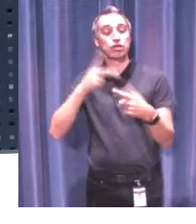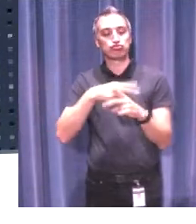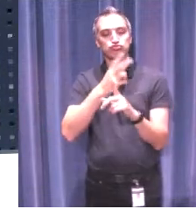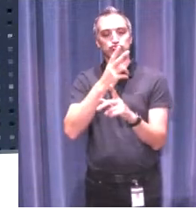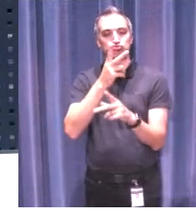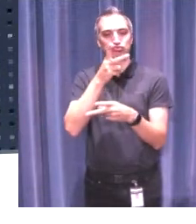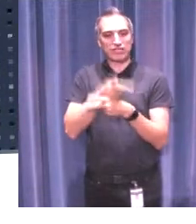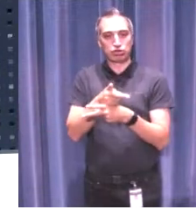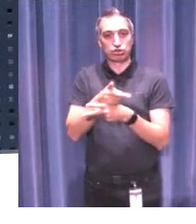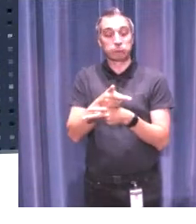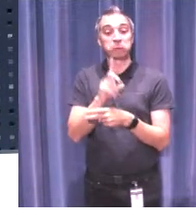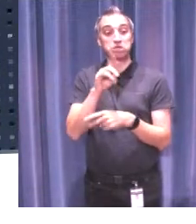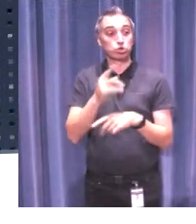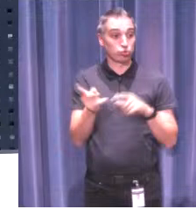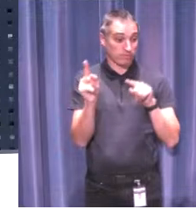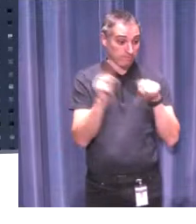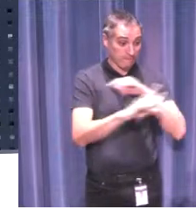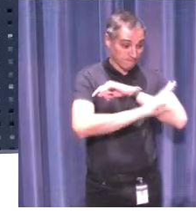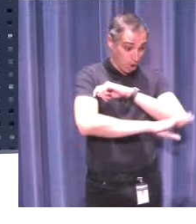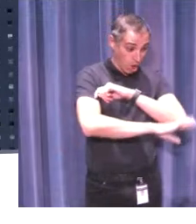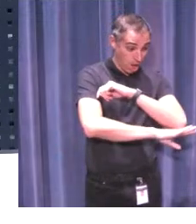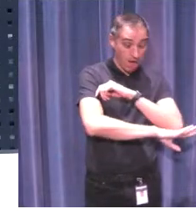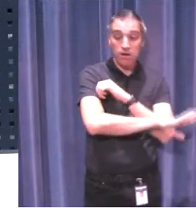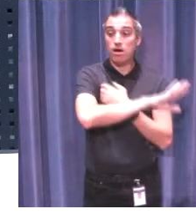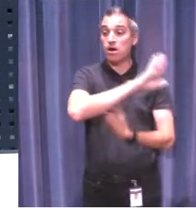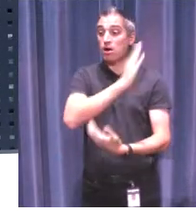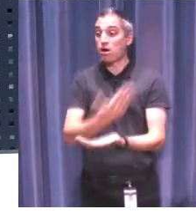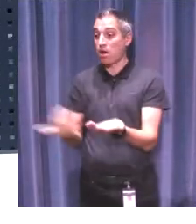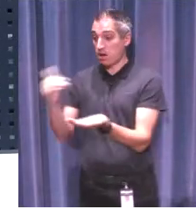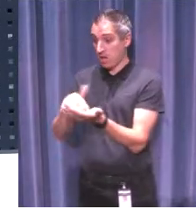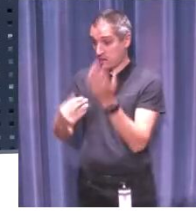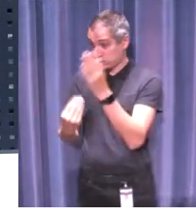you came back again in the spring?